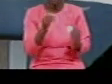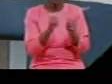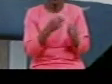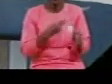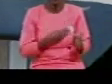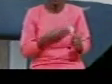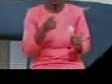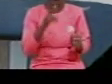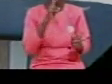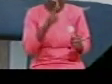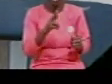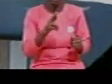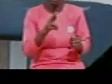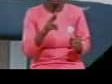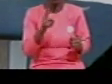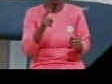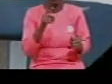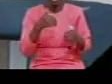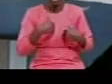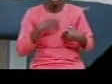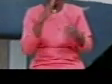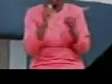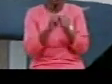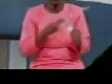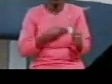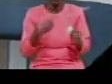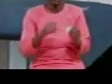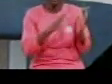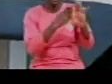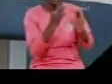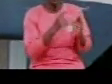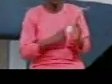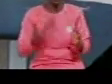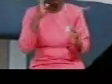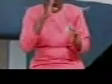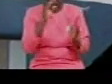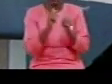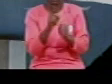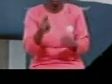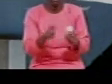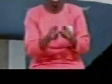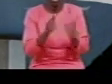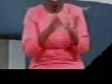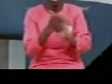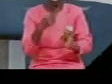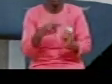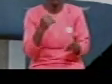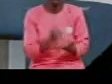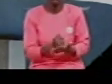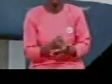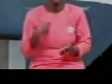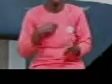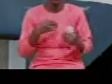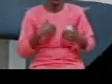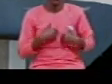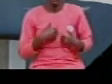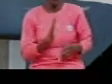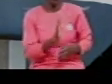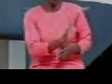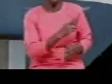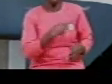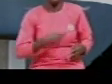us also. The presence of the Lord will be with you as well. We have His Royal Highness Obasanjo